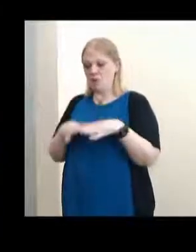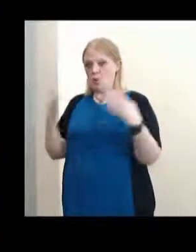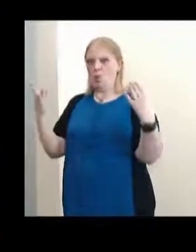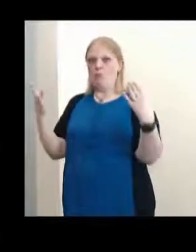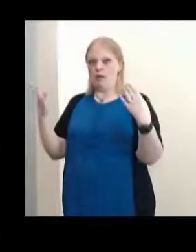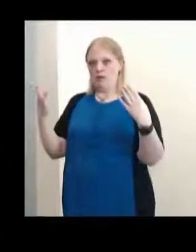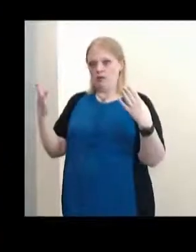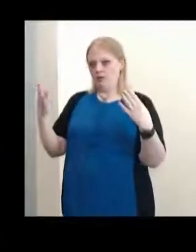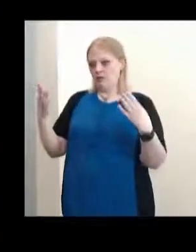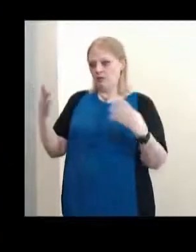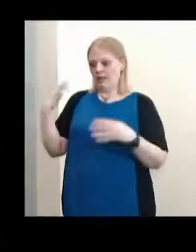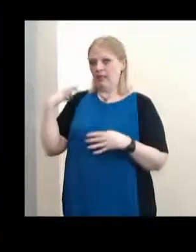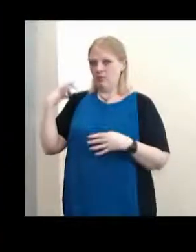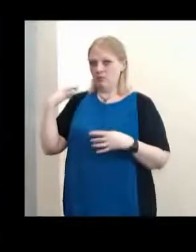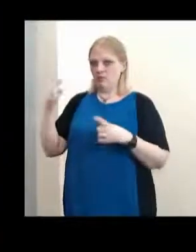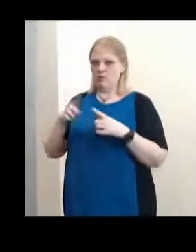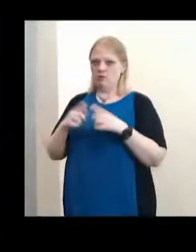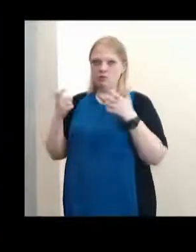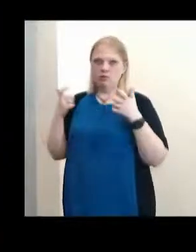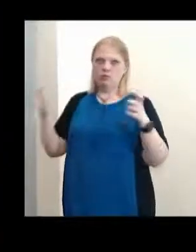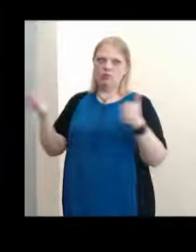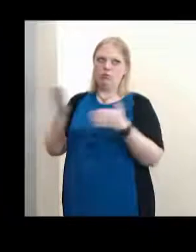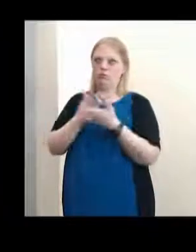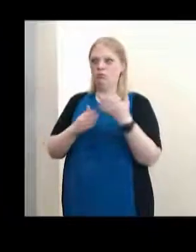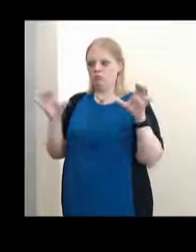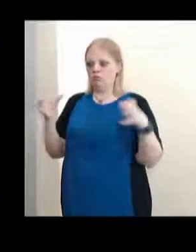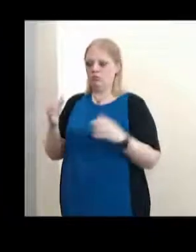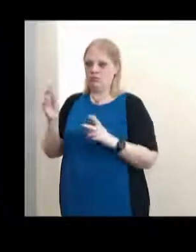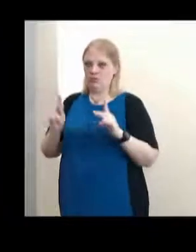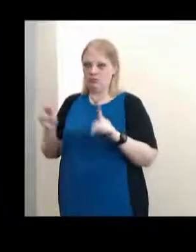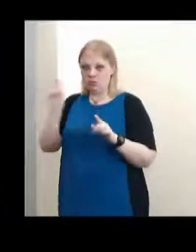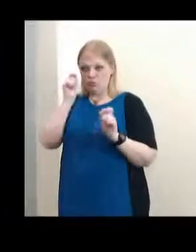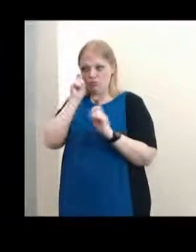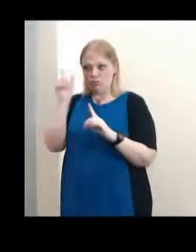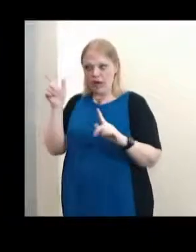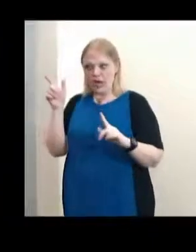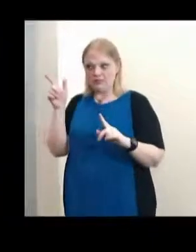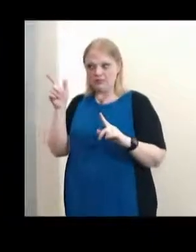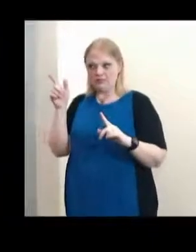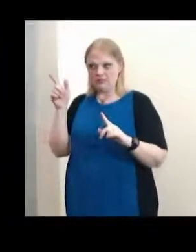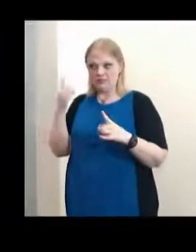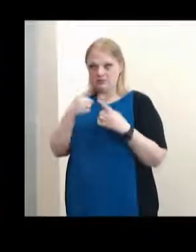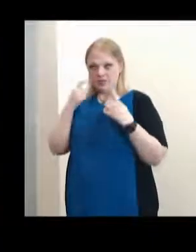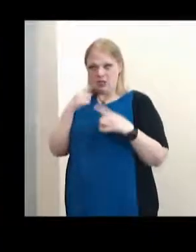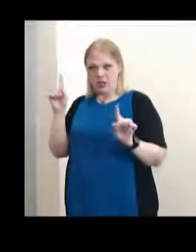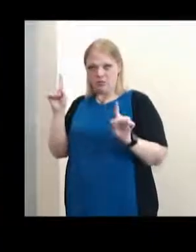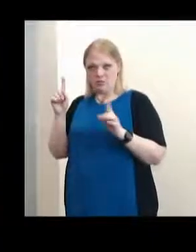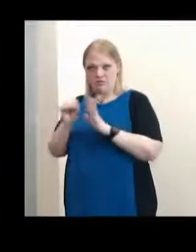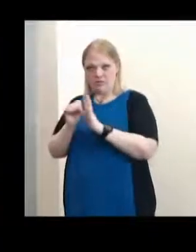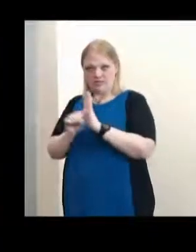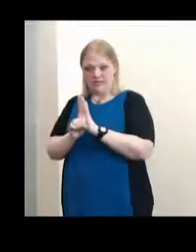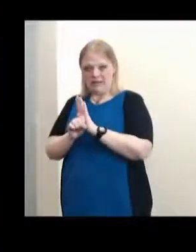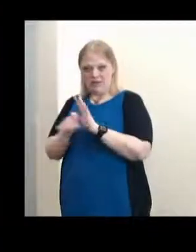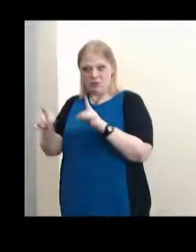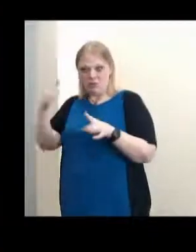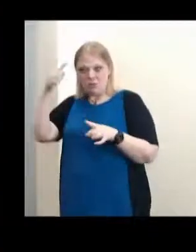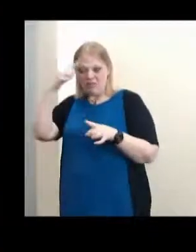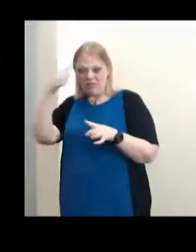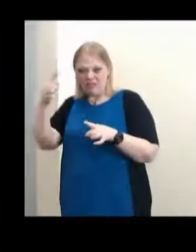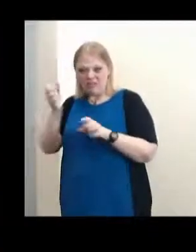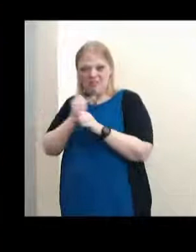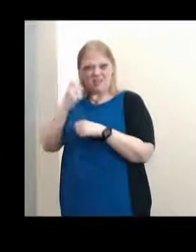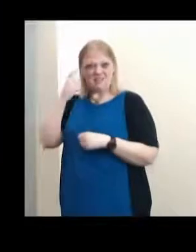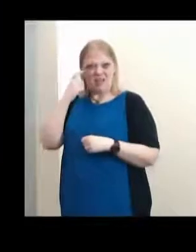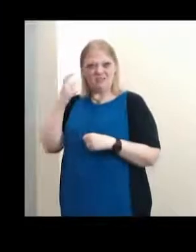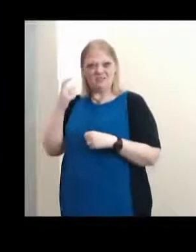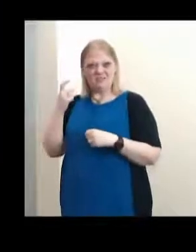a massive segment of the population. Were you at all surprised by the announcement from the state? And do you think it makes sense to